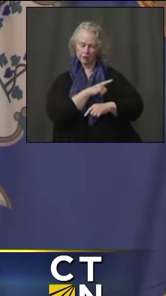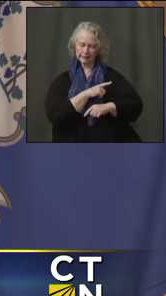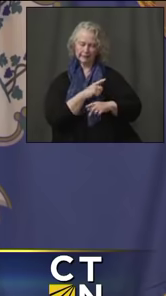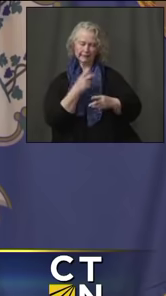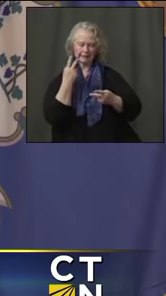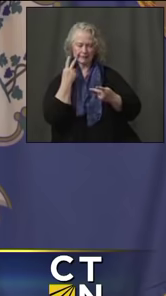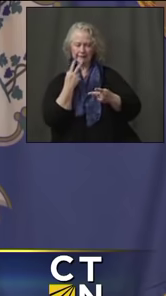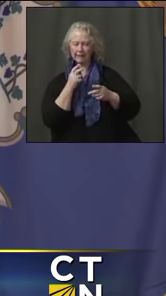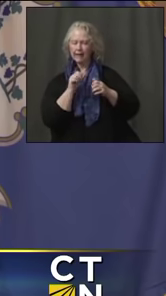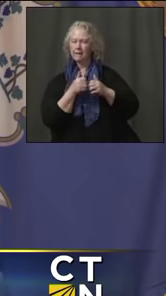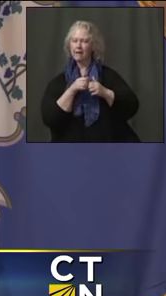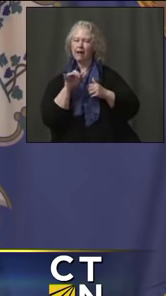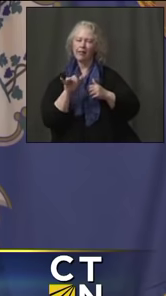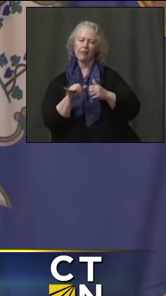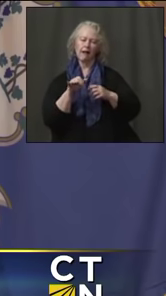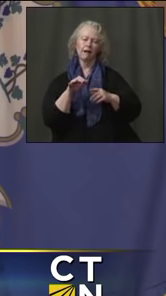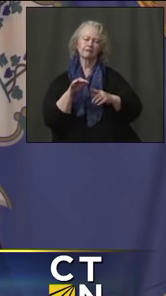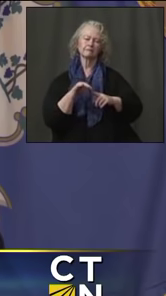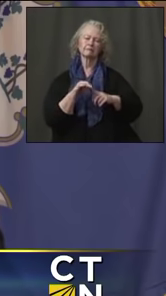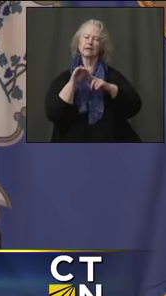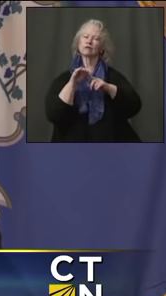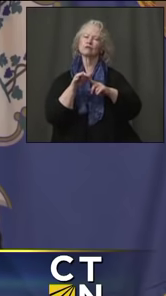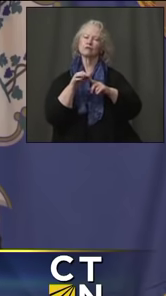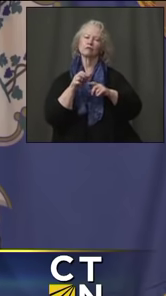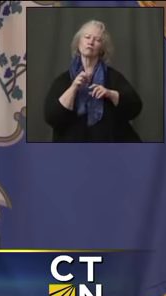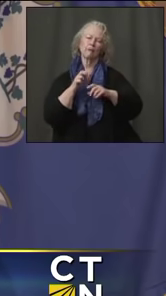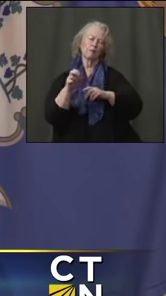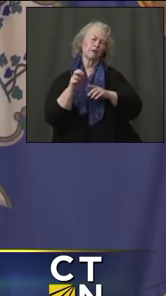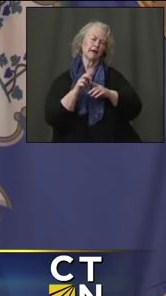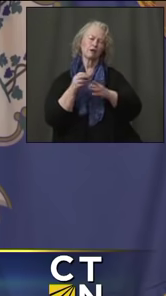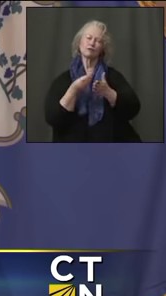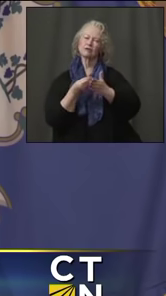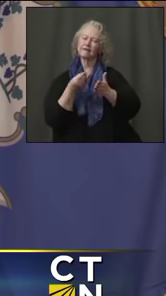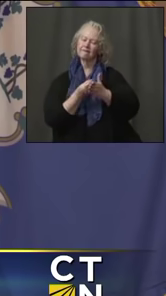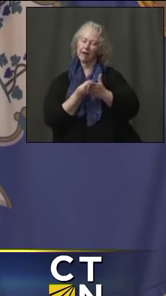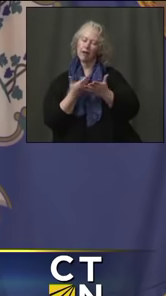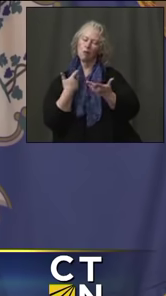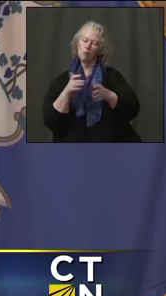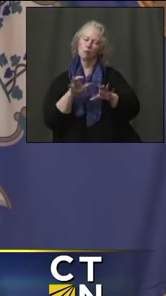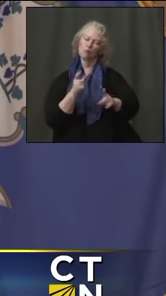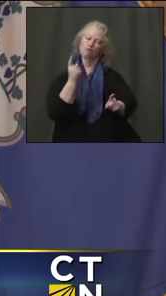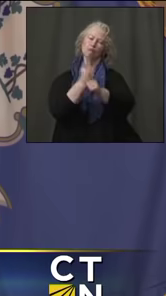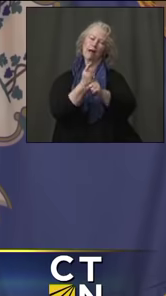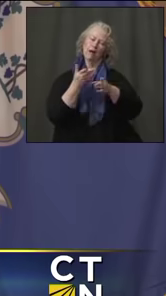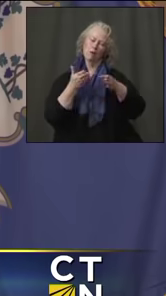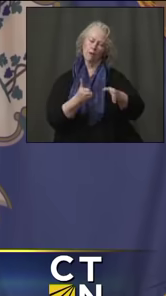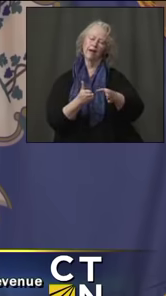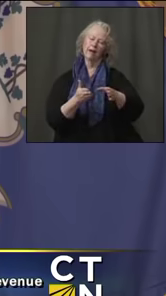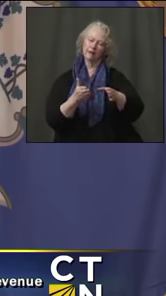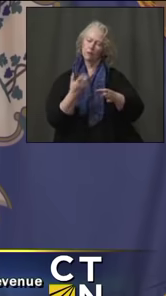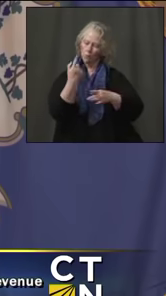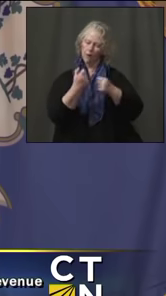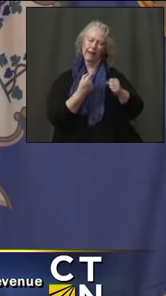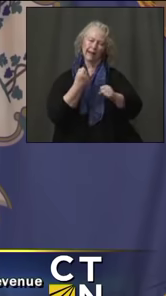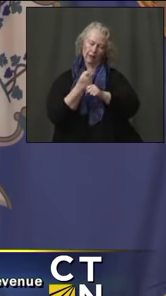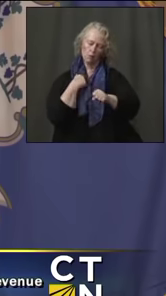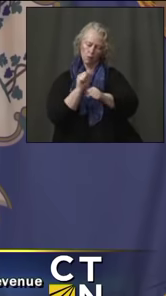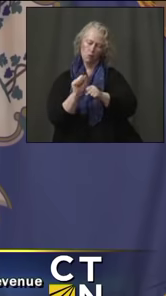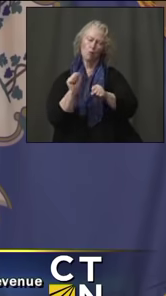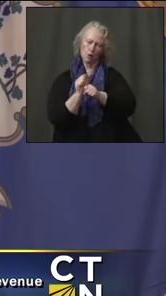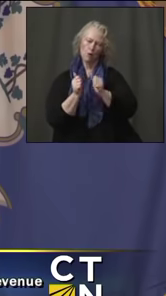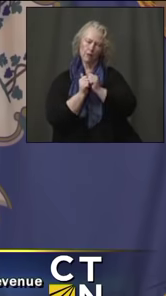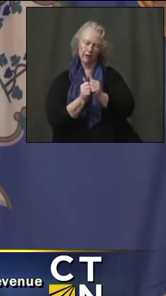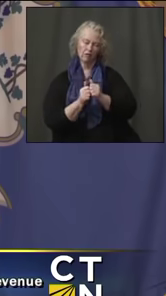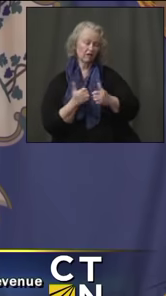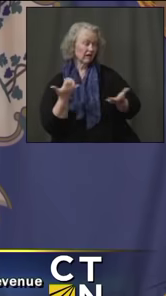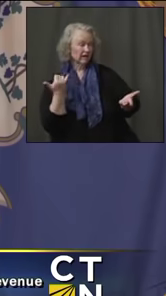special transportation fund. We've got a year to do it, and we ought to do it right, and we ought to do it together. So, if we're not talking